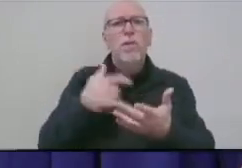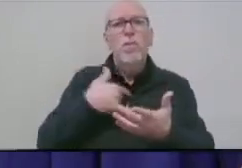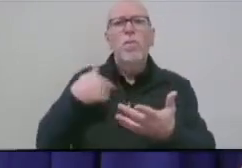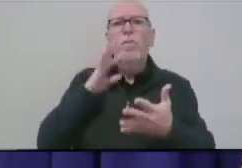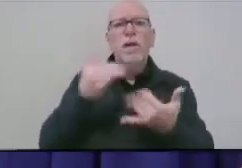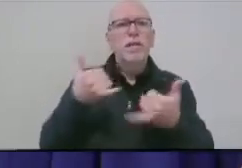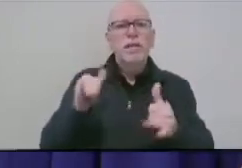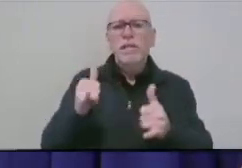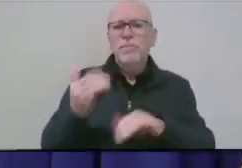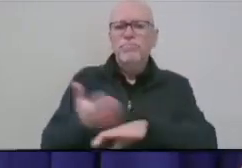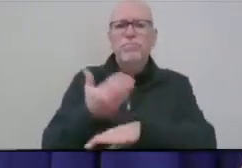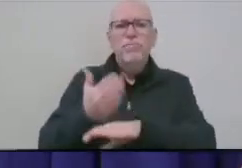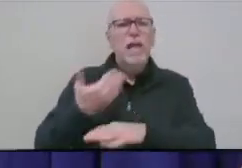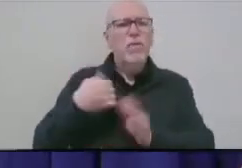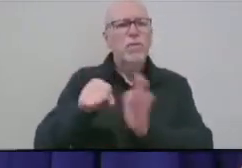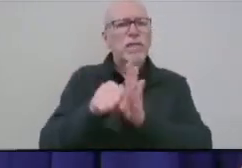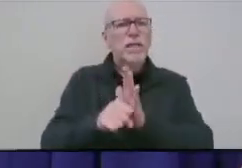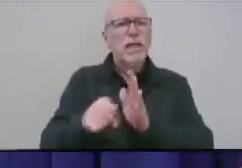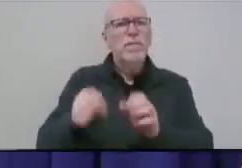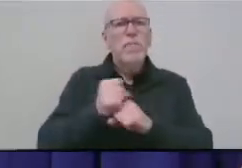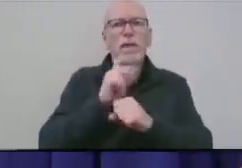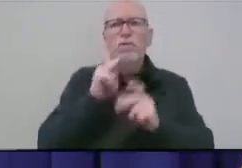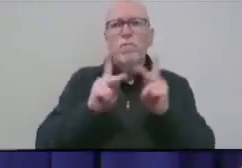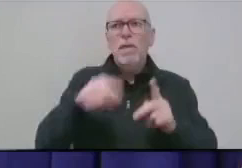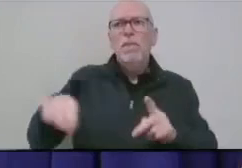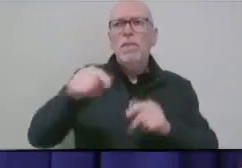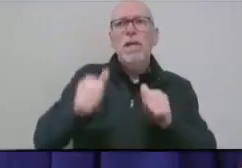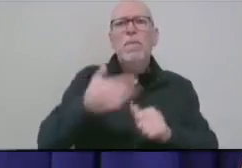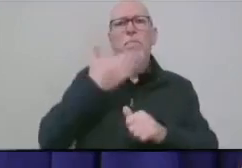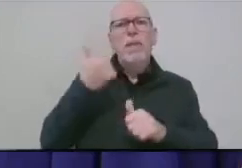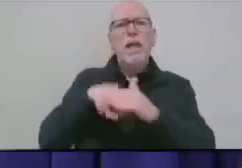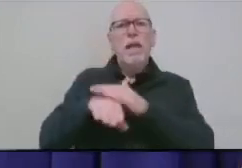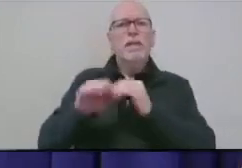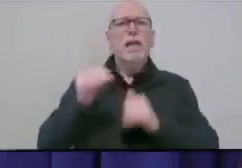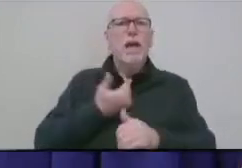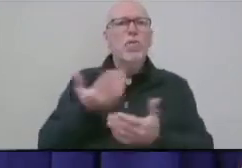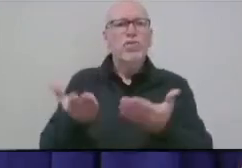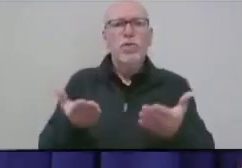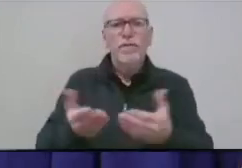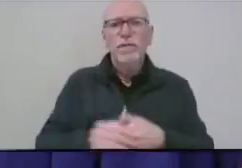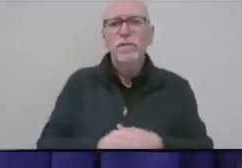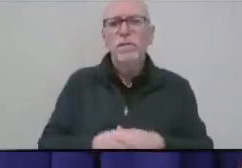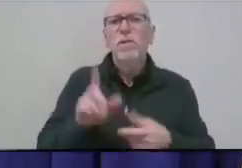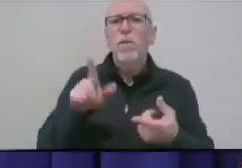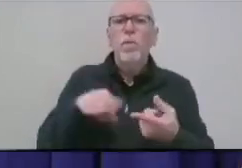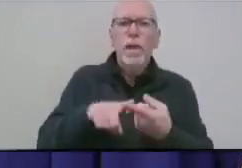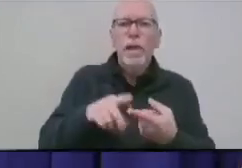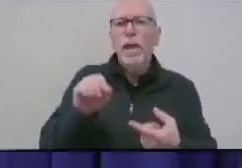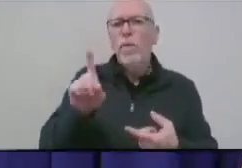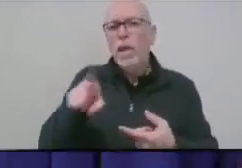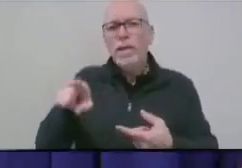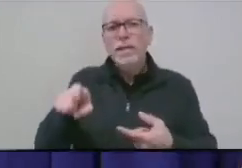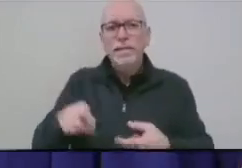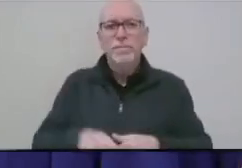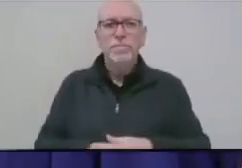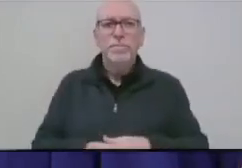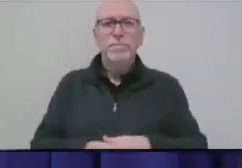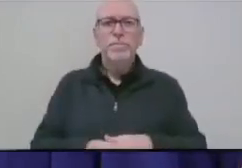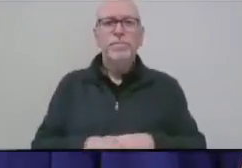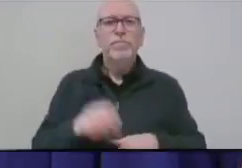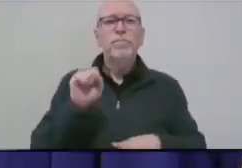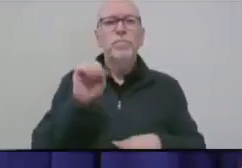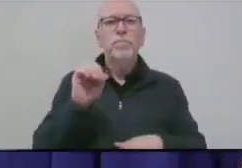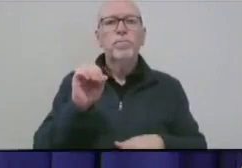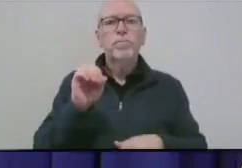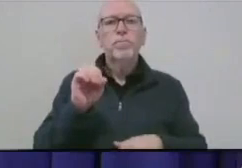that citizens themselves can better access those services when and where they see fit. And so